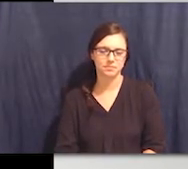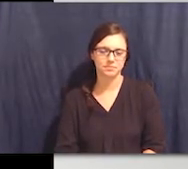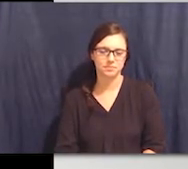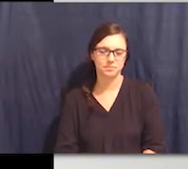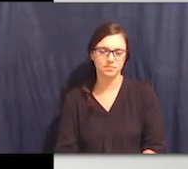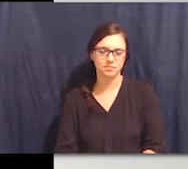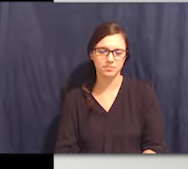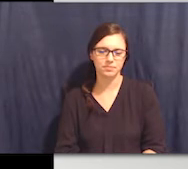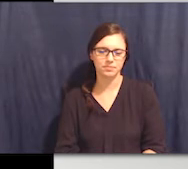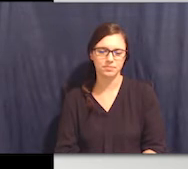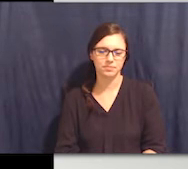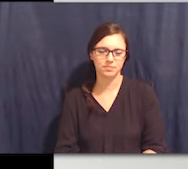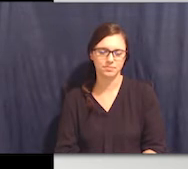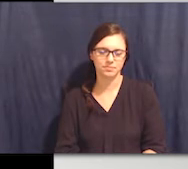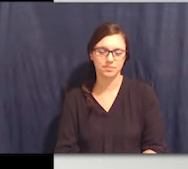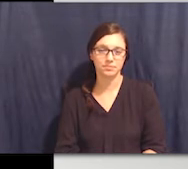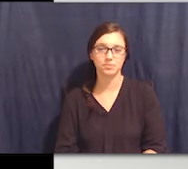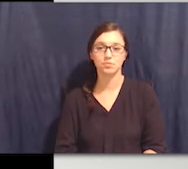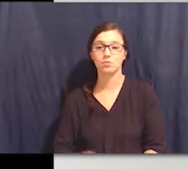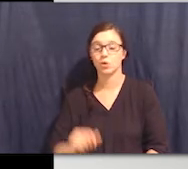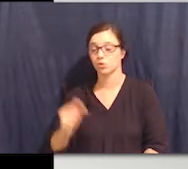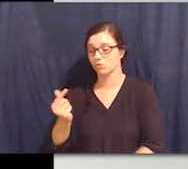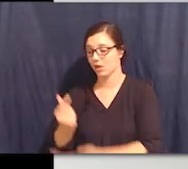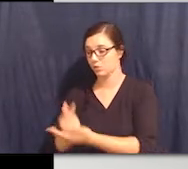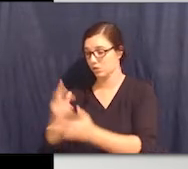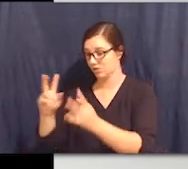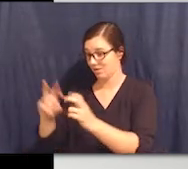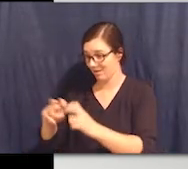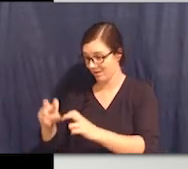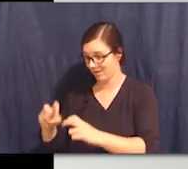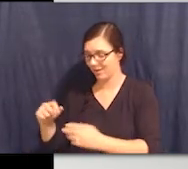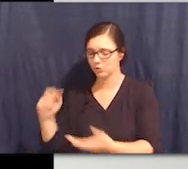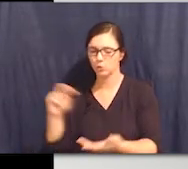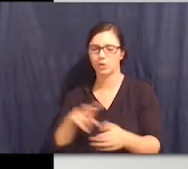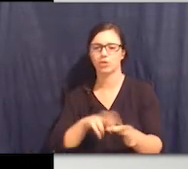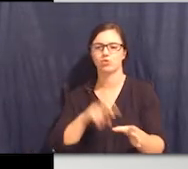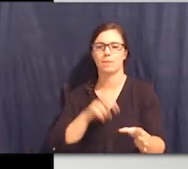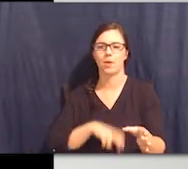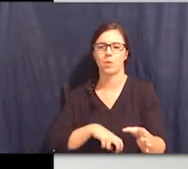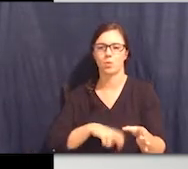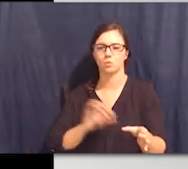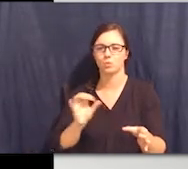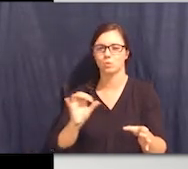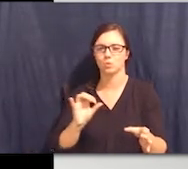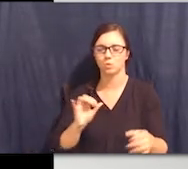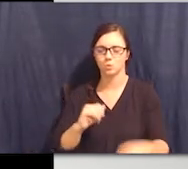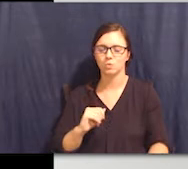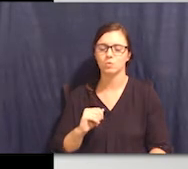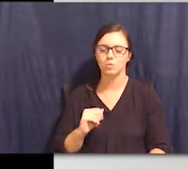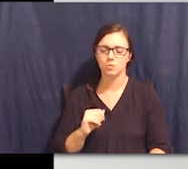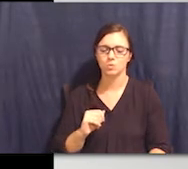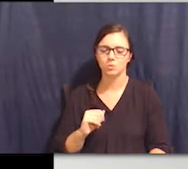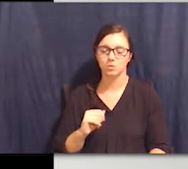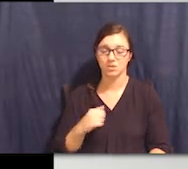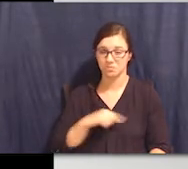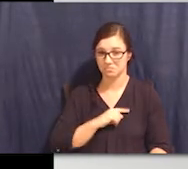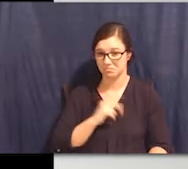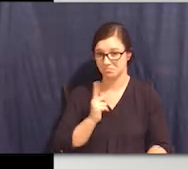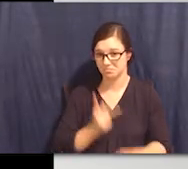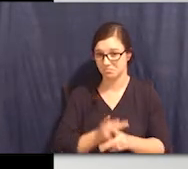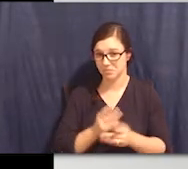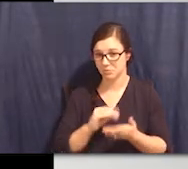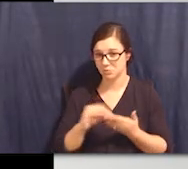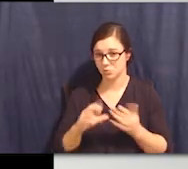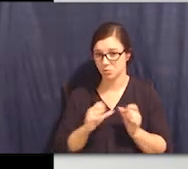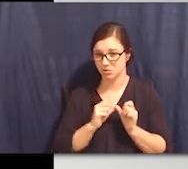So we can't look at graduation without looking at dropout, right? How well are we at keeping our students